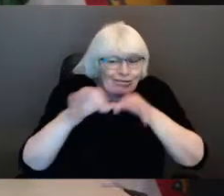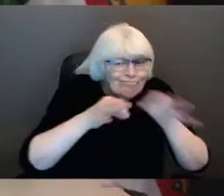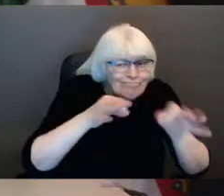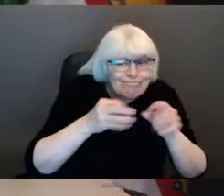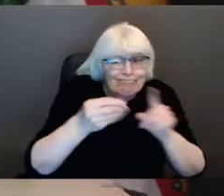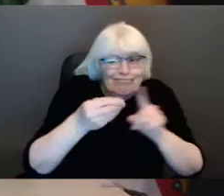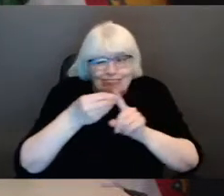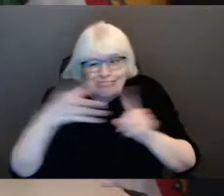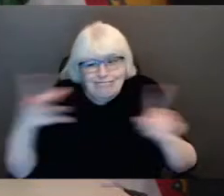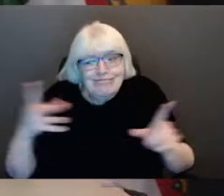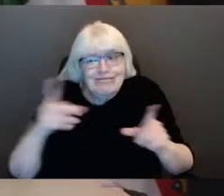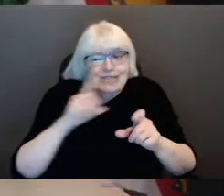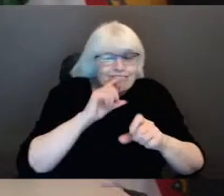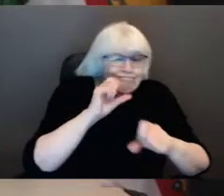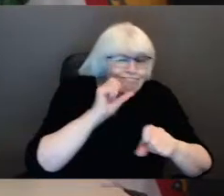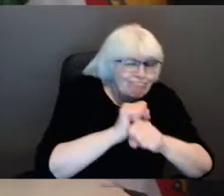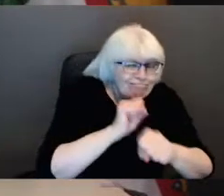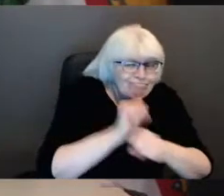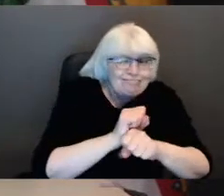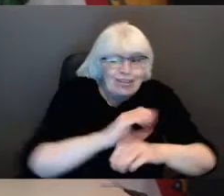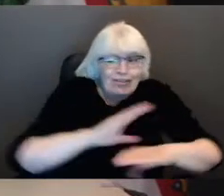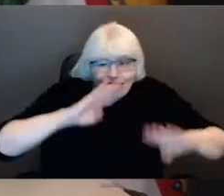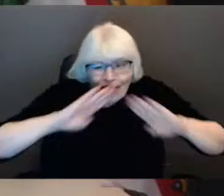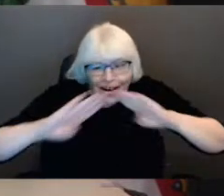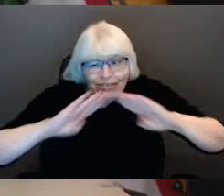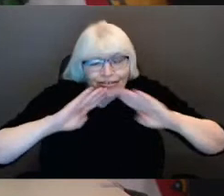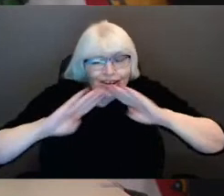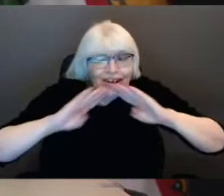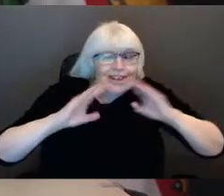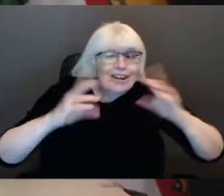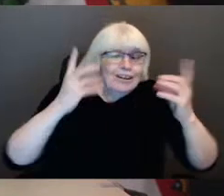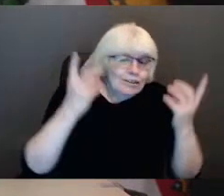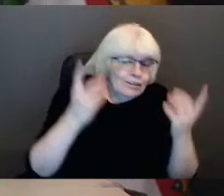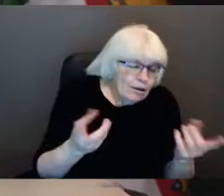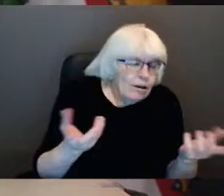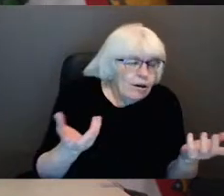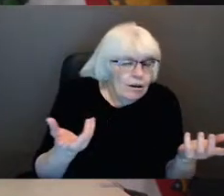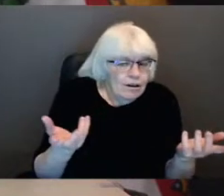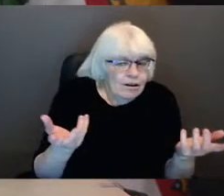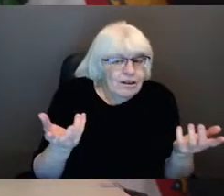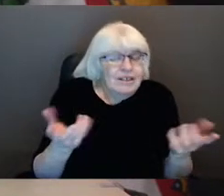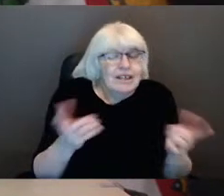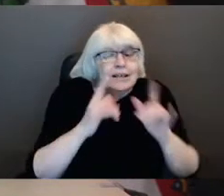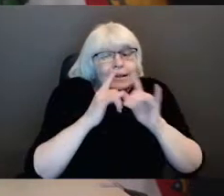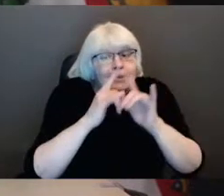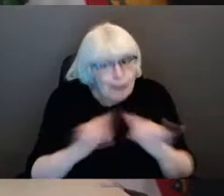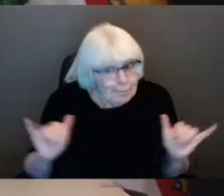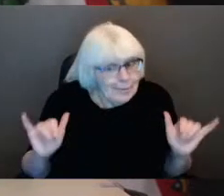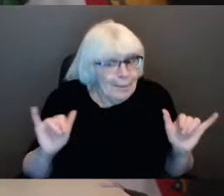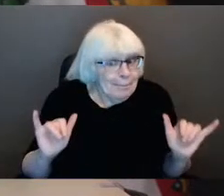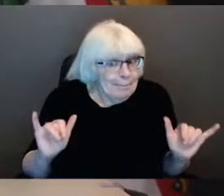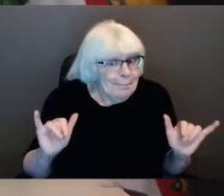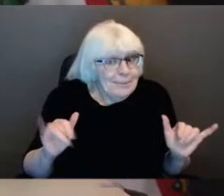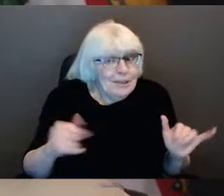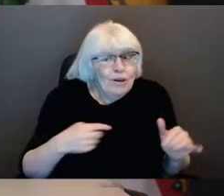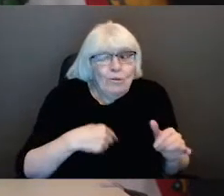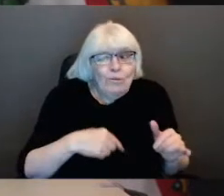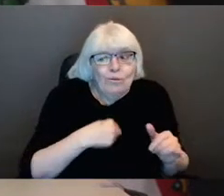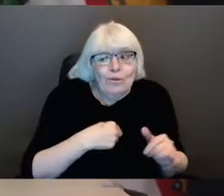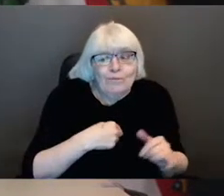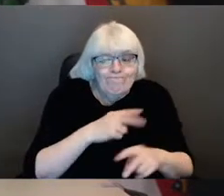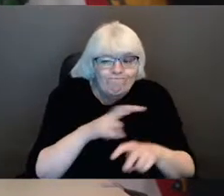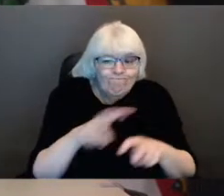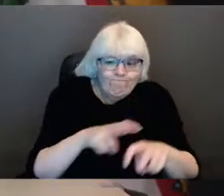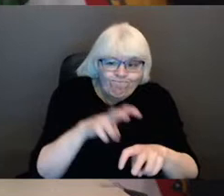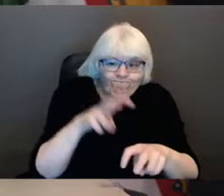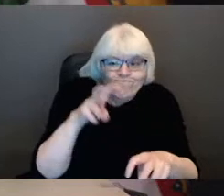to have to do this. But at the same time, we're not just kind of sitting here doing this because we